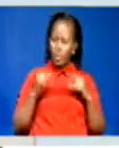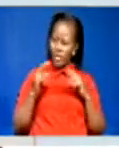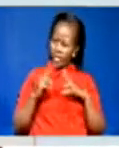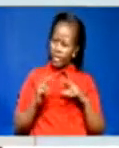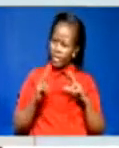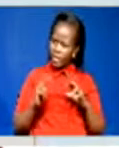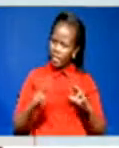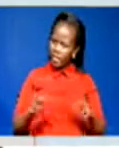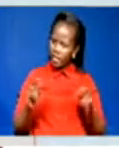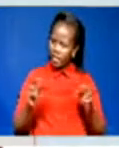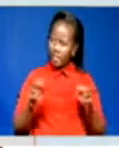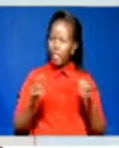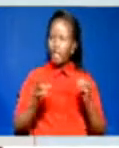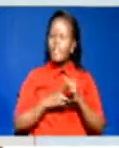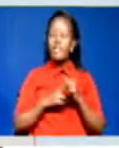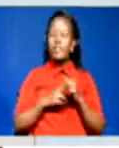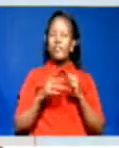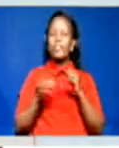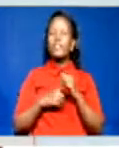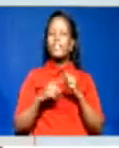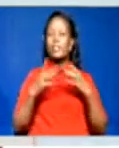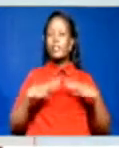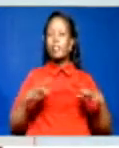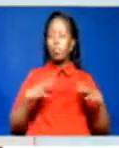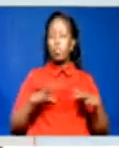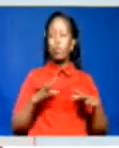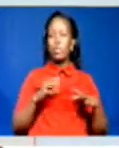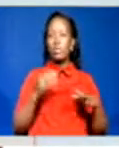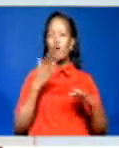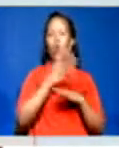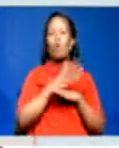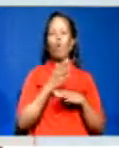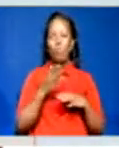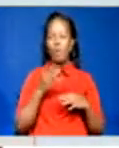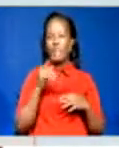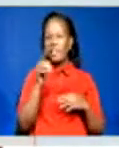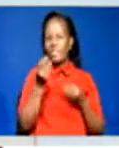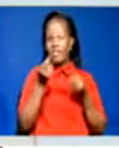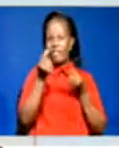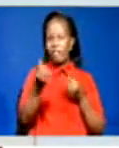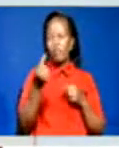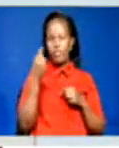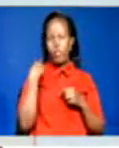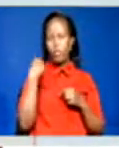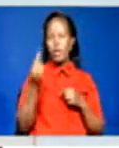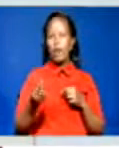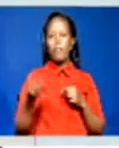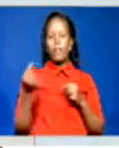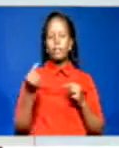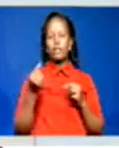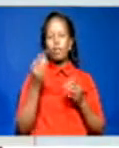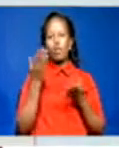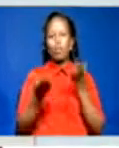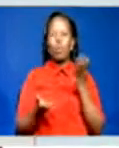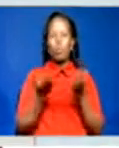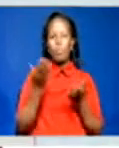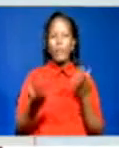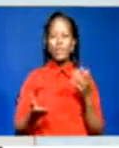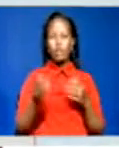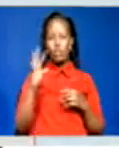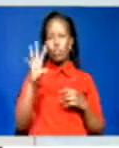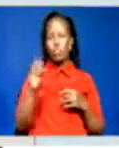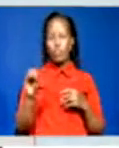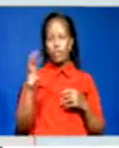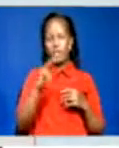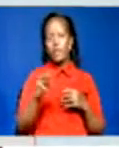76,000 people who earn more than 100,000. That is a very small population looking at our 50 million population. So financing